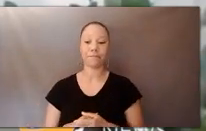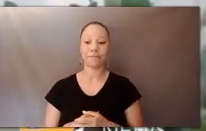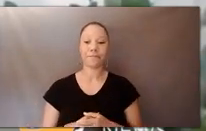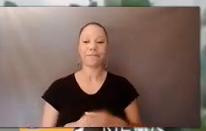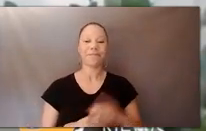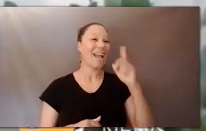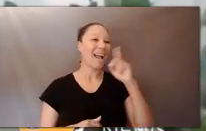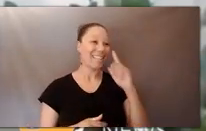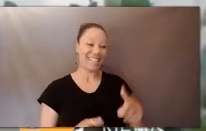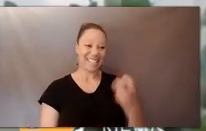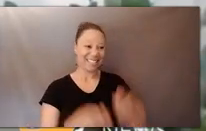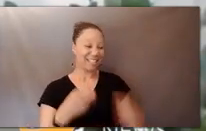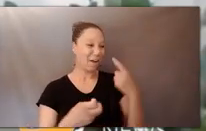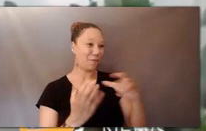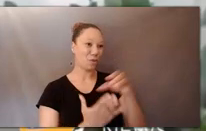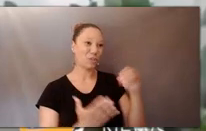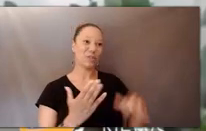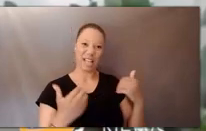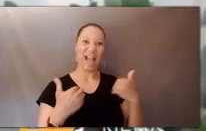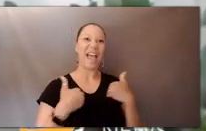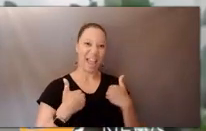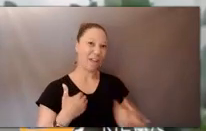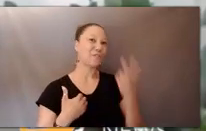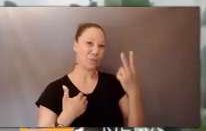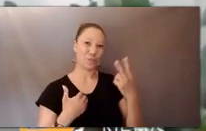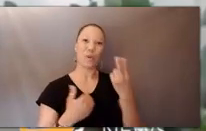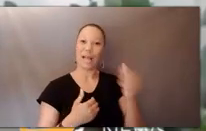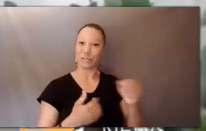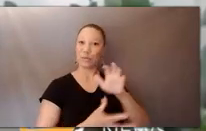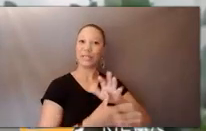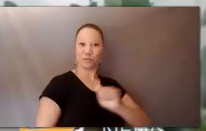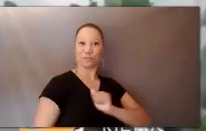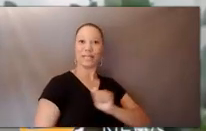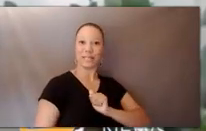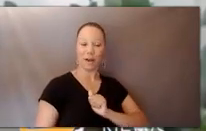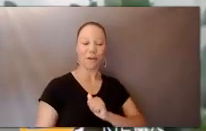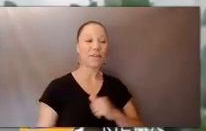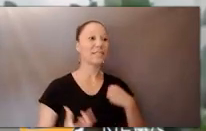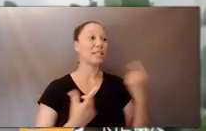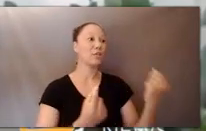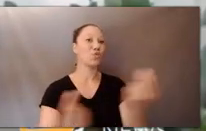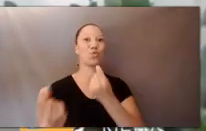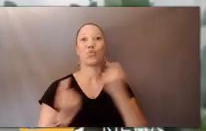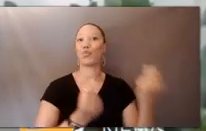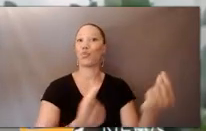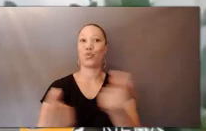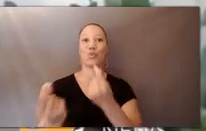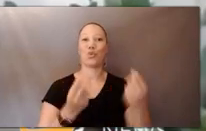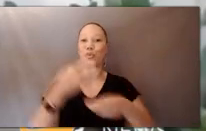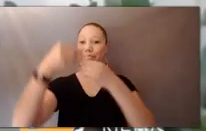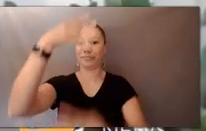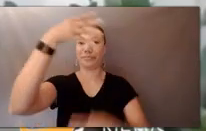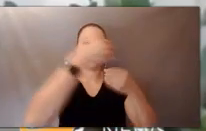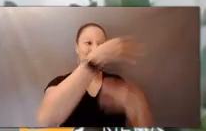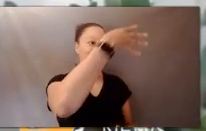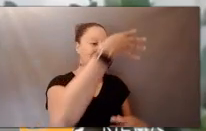think is so hard for students, and as a parent of 2 high school students, I know is they do so many things that they forget